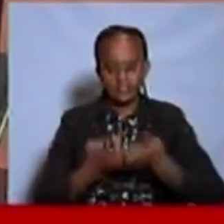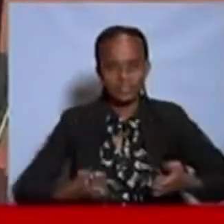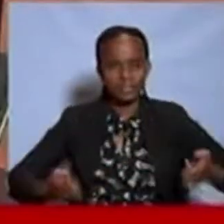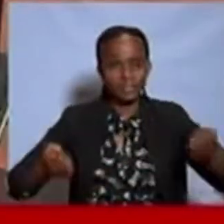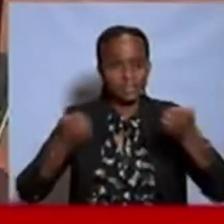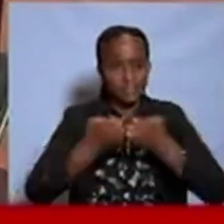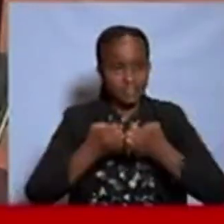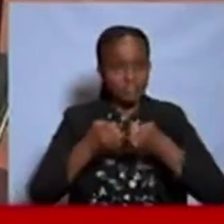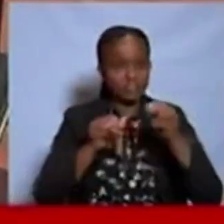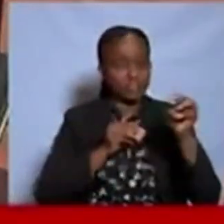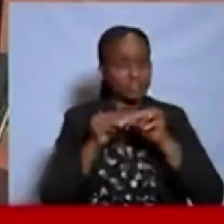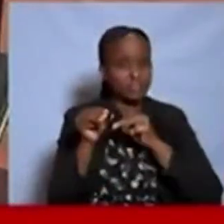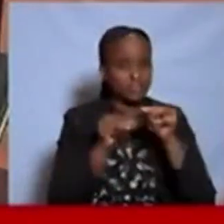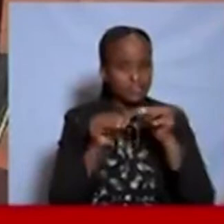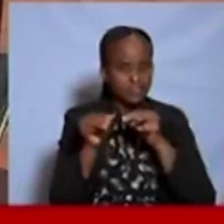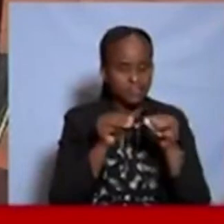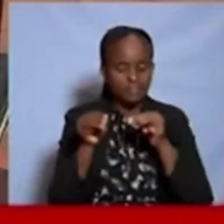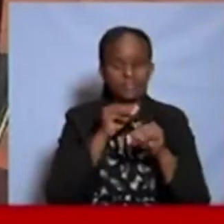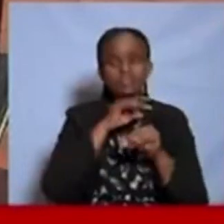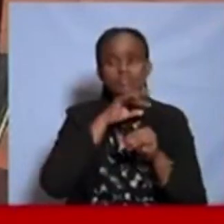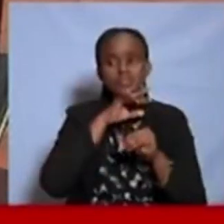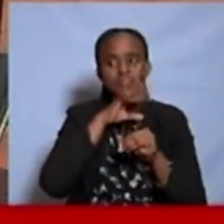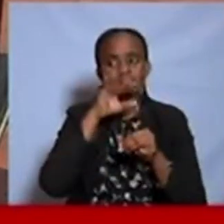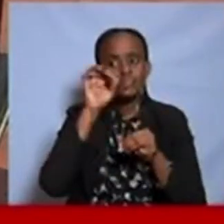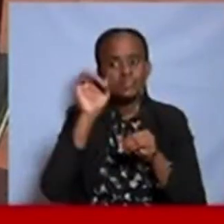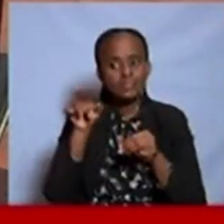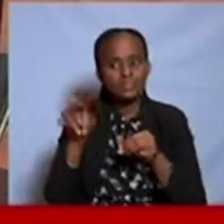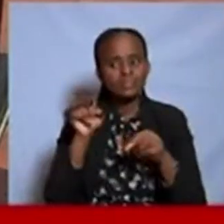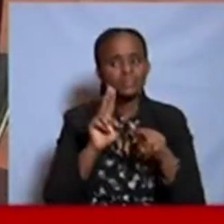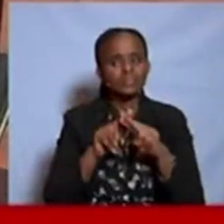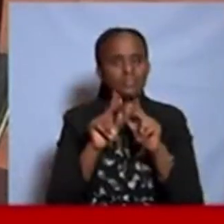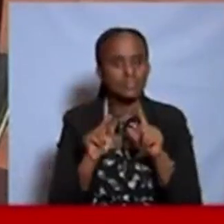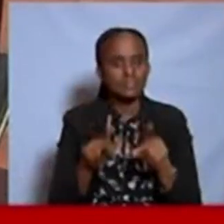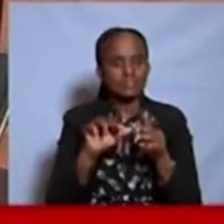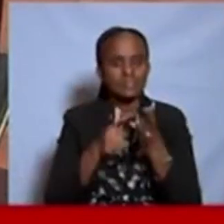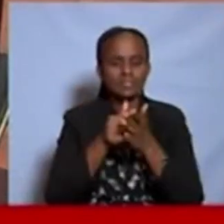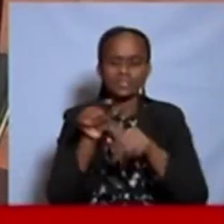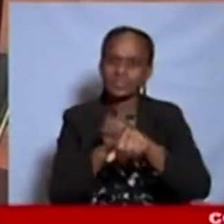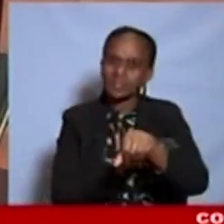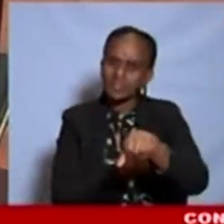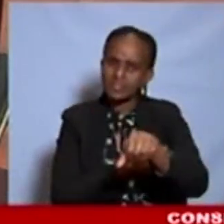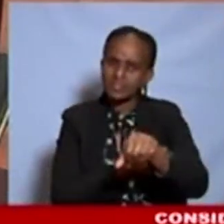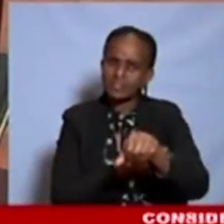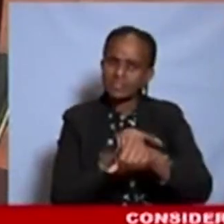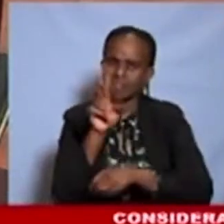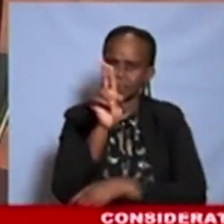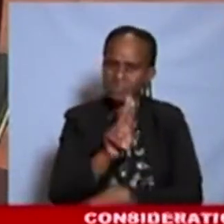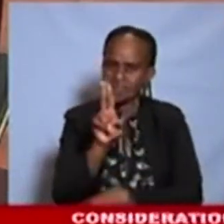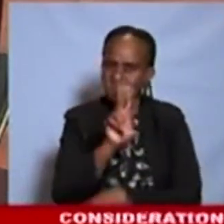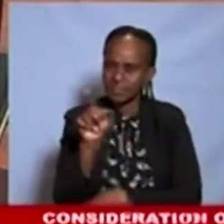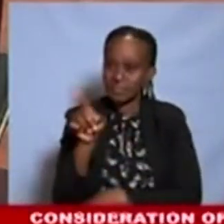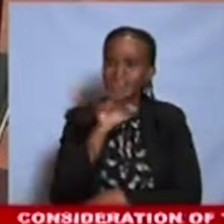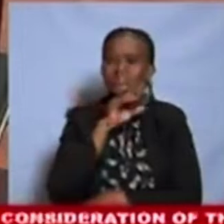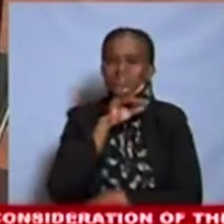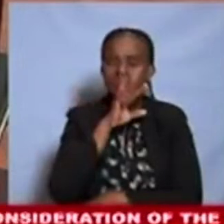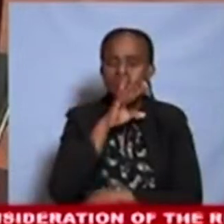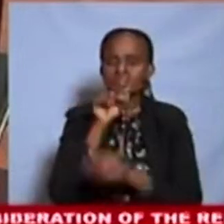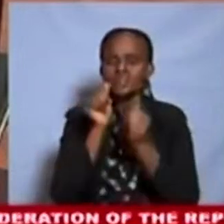environmental management, the dam site, Chair. For how long have you been using the dam site